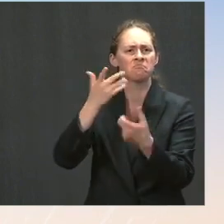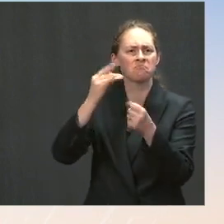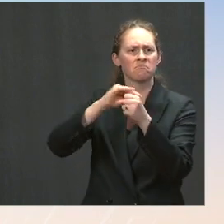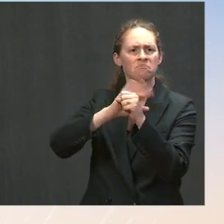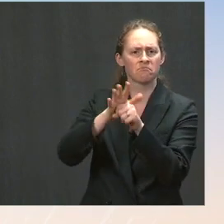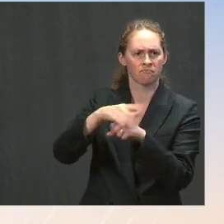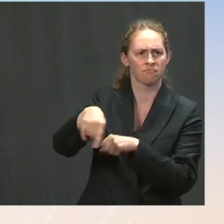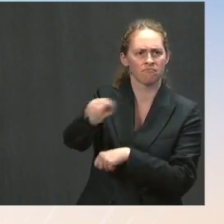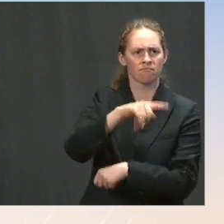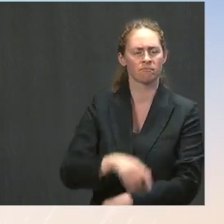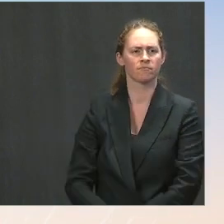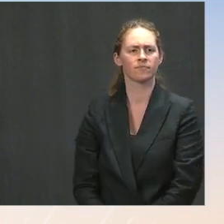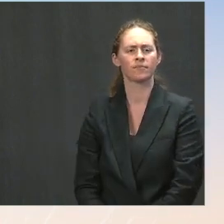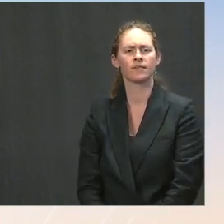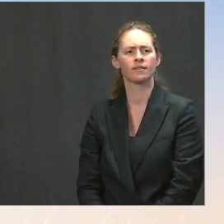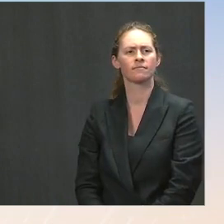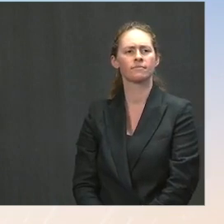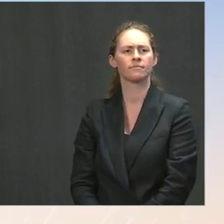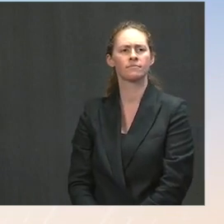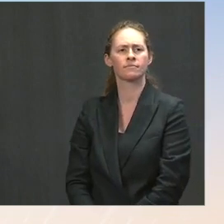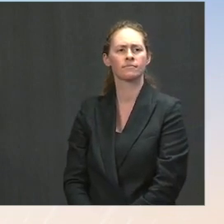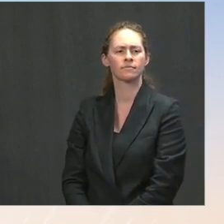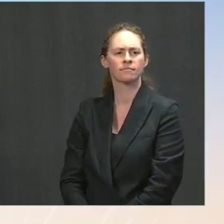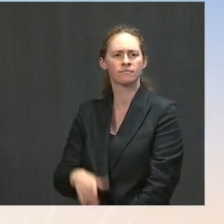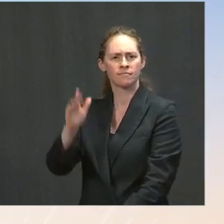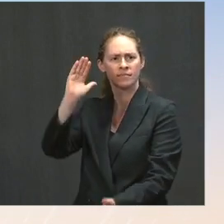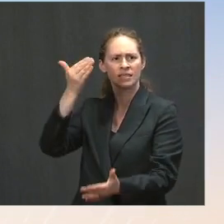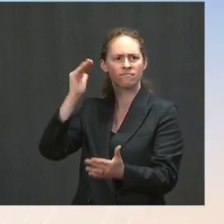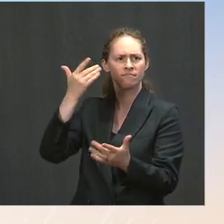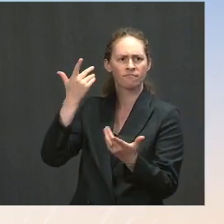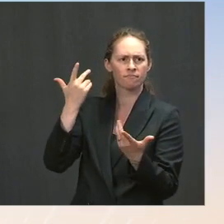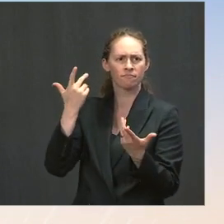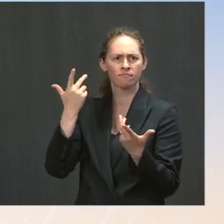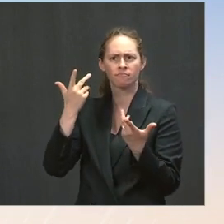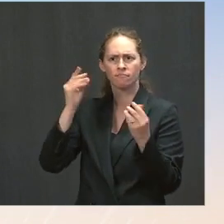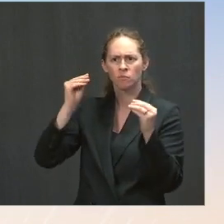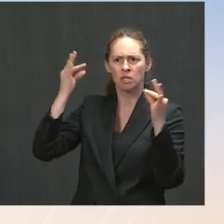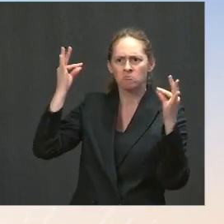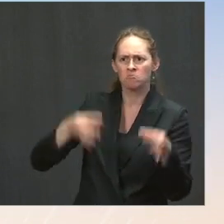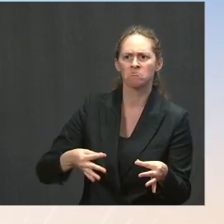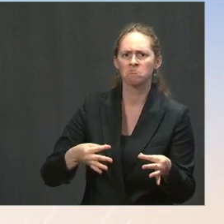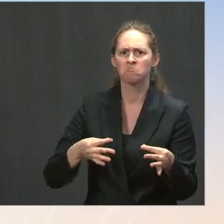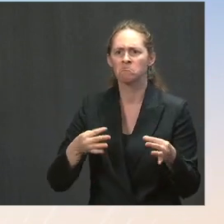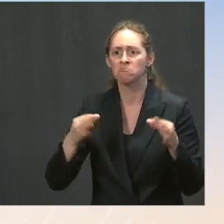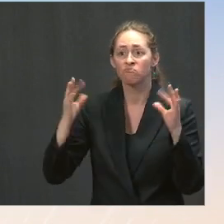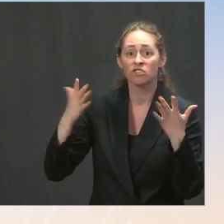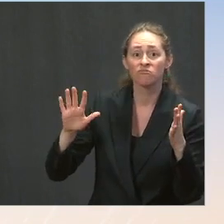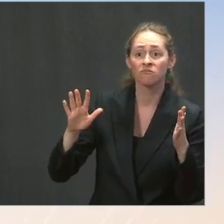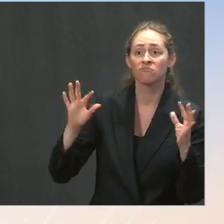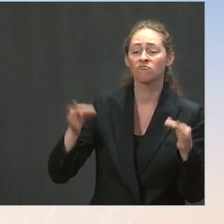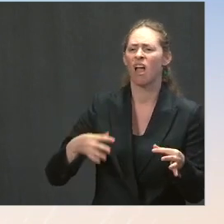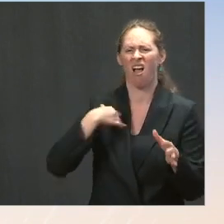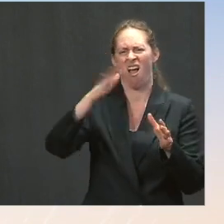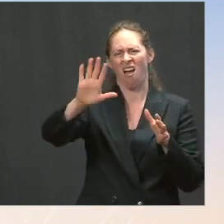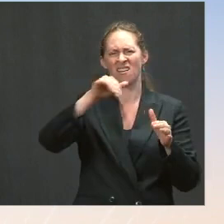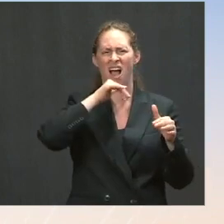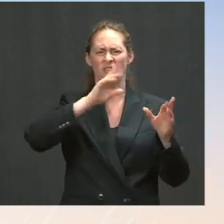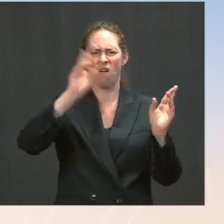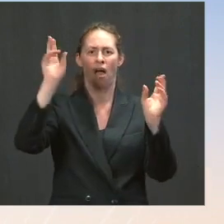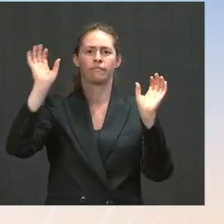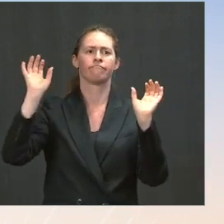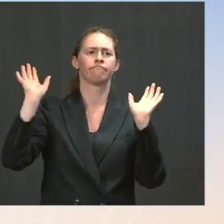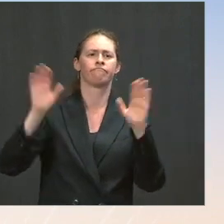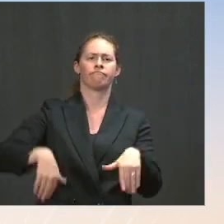moment? No, we're not at that point. Because we're possibly beginning to wear masks again